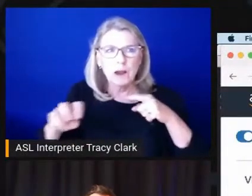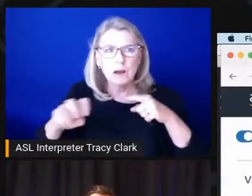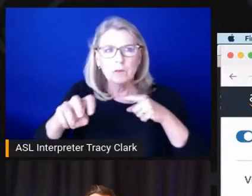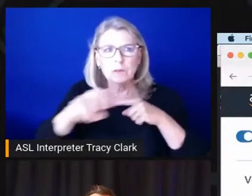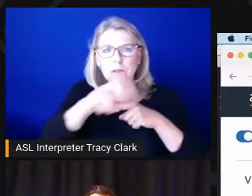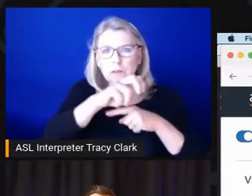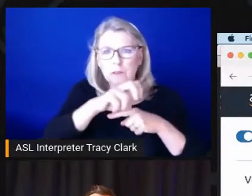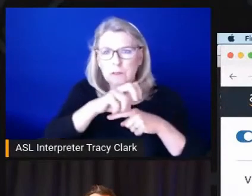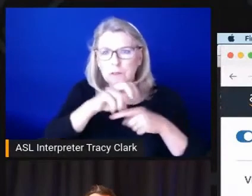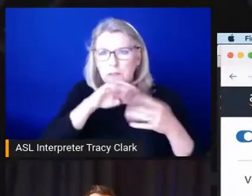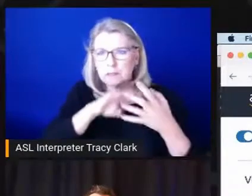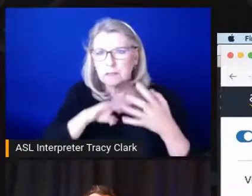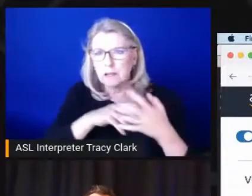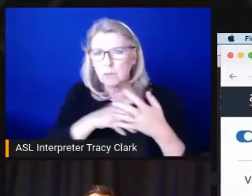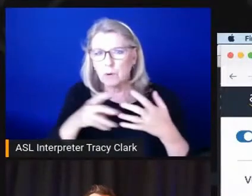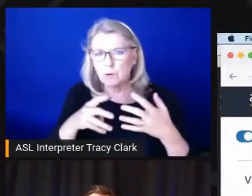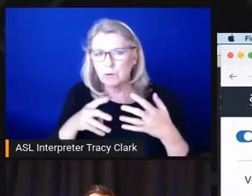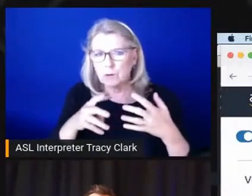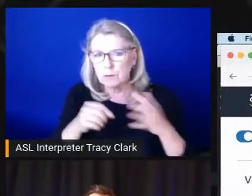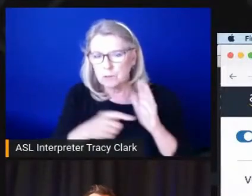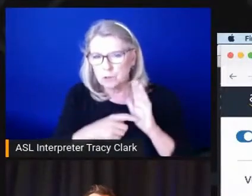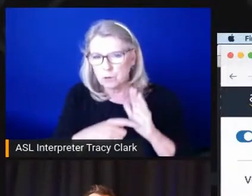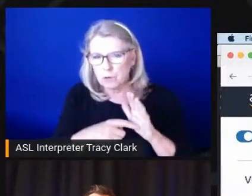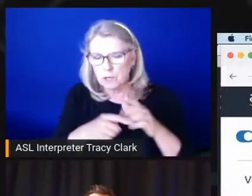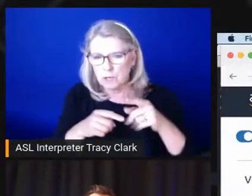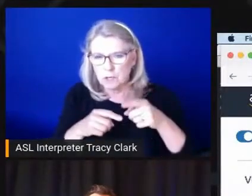let me show